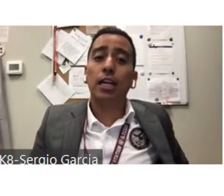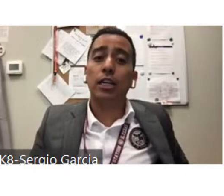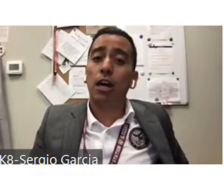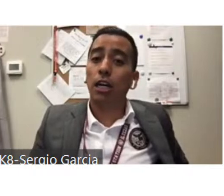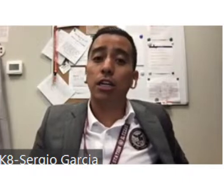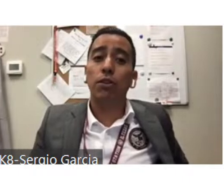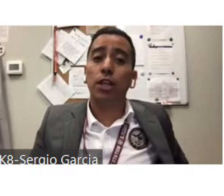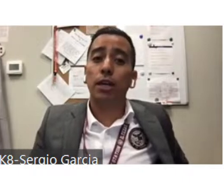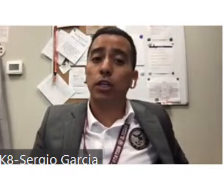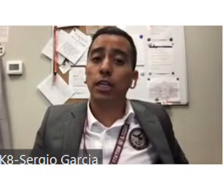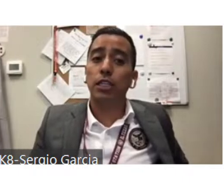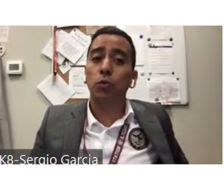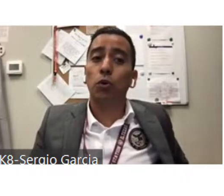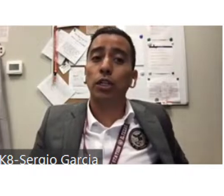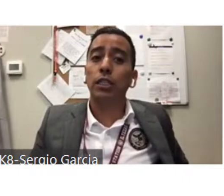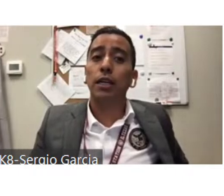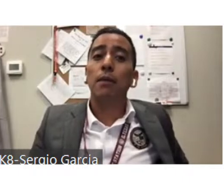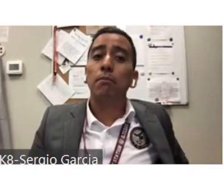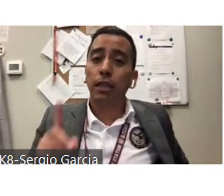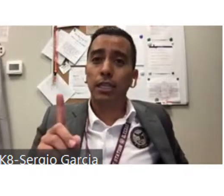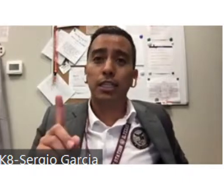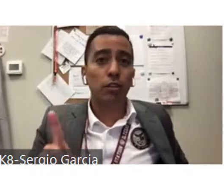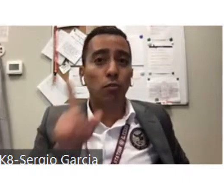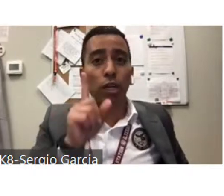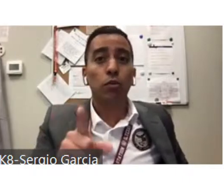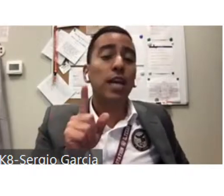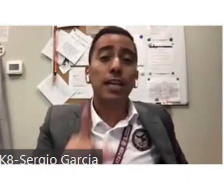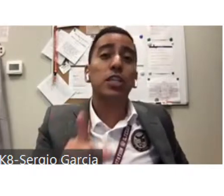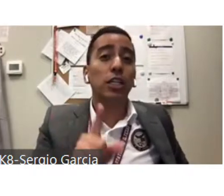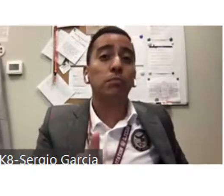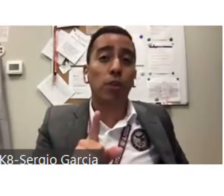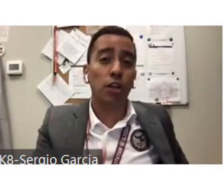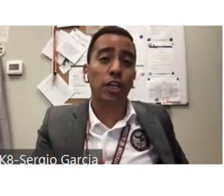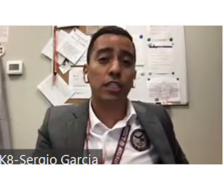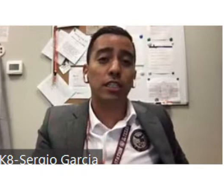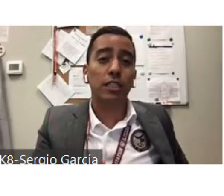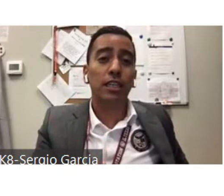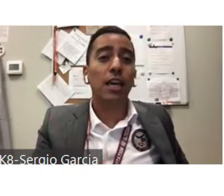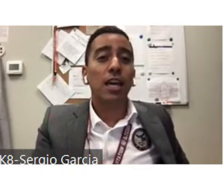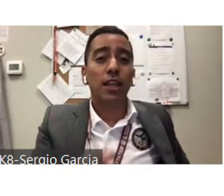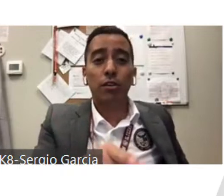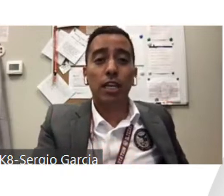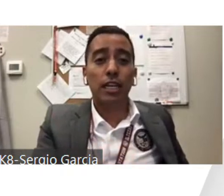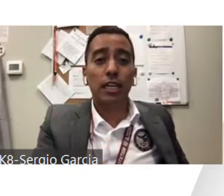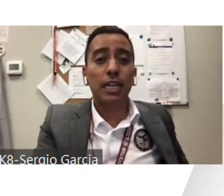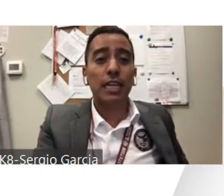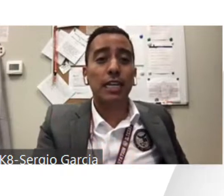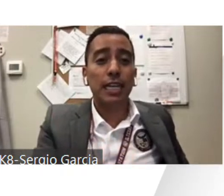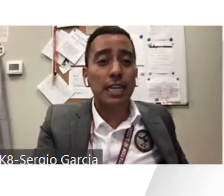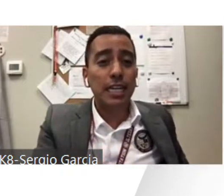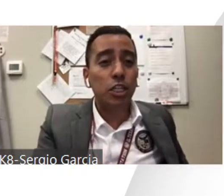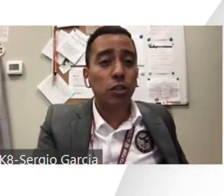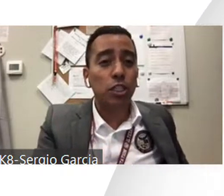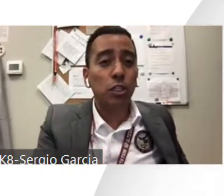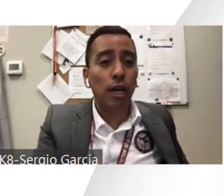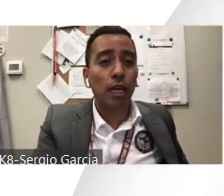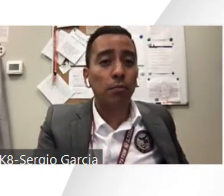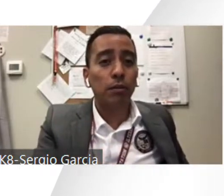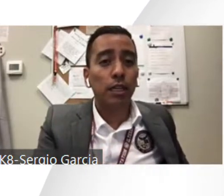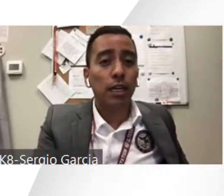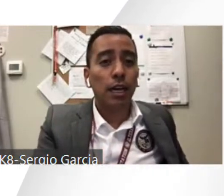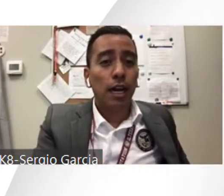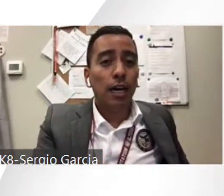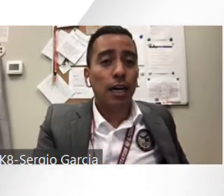I had a hard time with them to get into work. But listen, when it was hands-on projects, they needed to